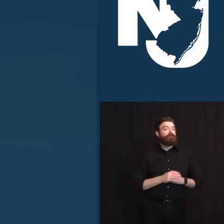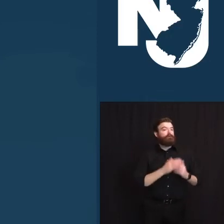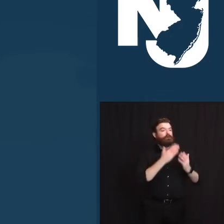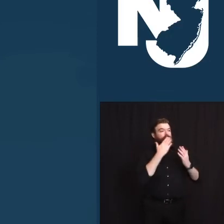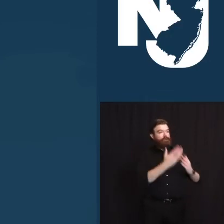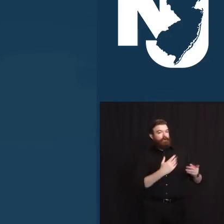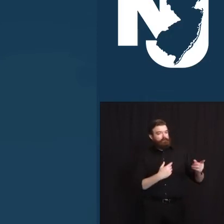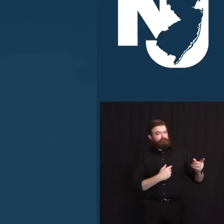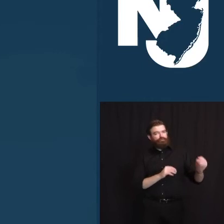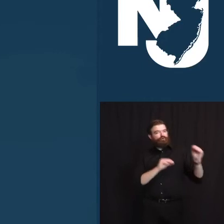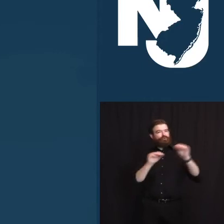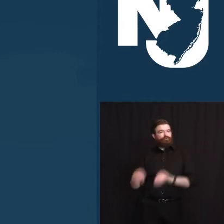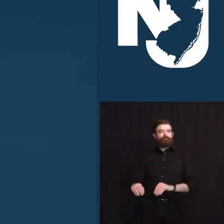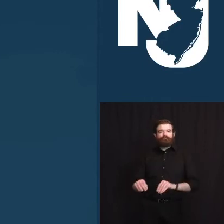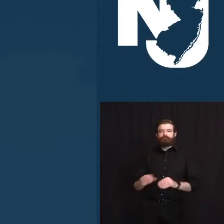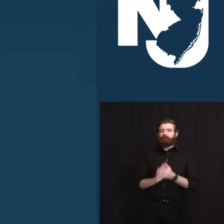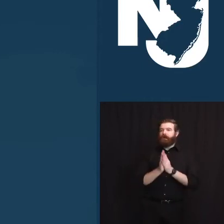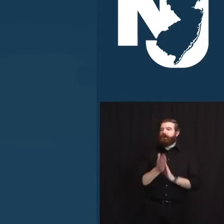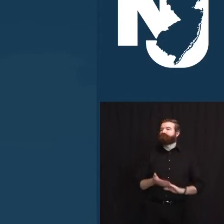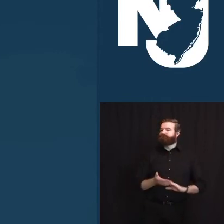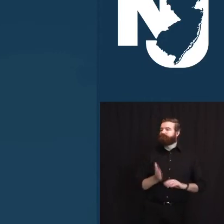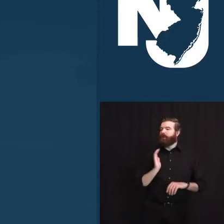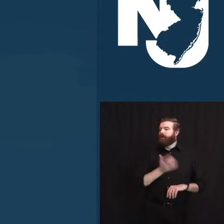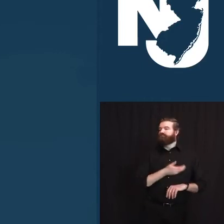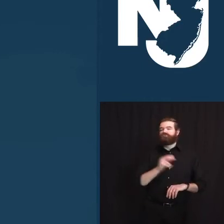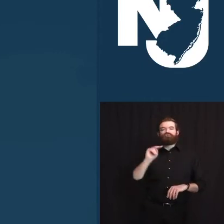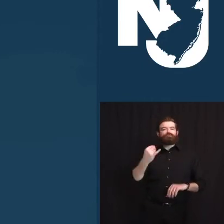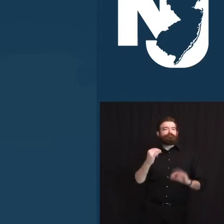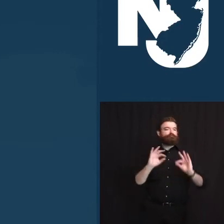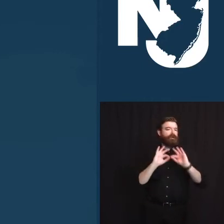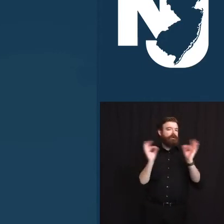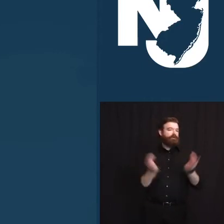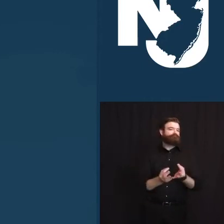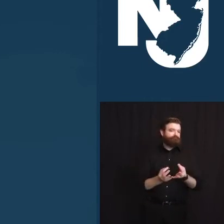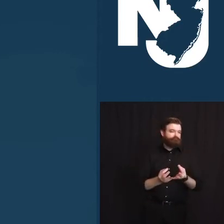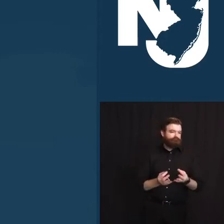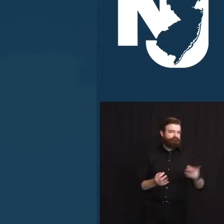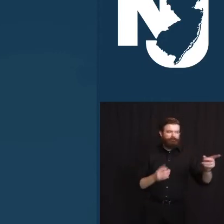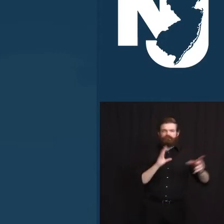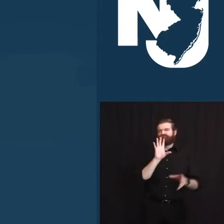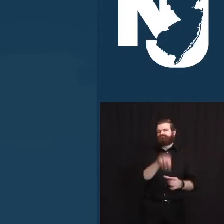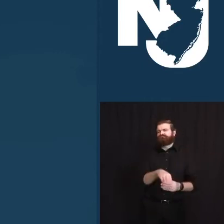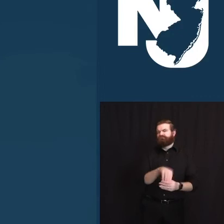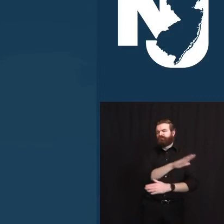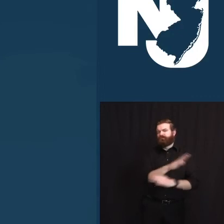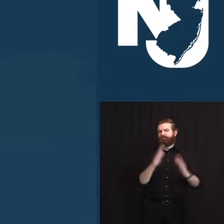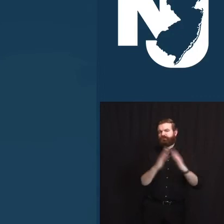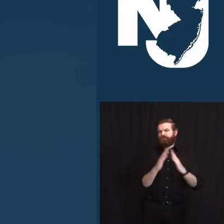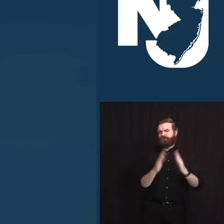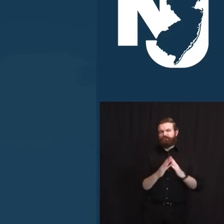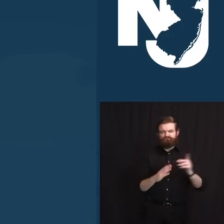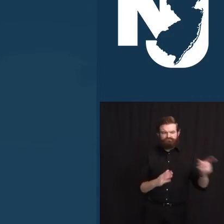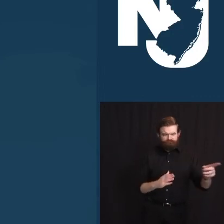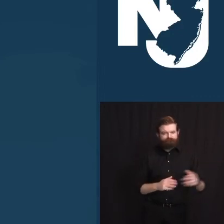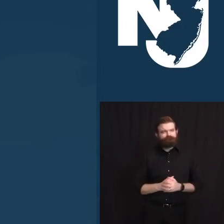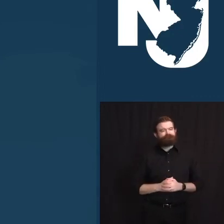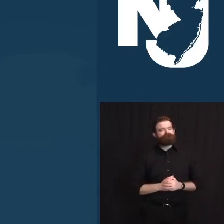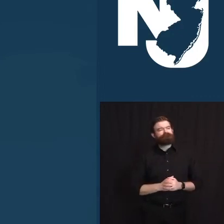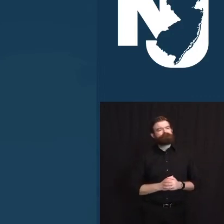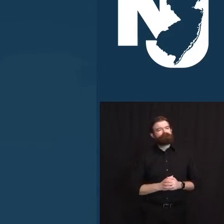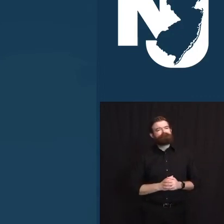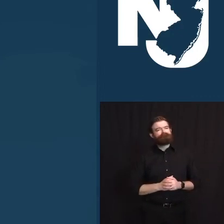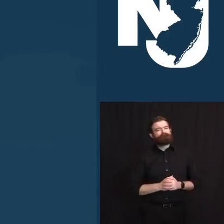his neighbors, and for being an active member of his community. And may God bless and watch over him. Auf Wiedersehen, Klaus. O.T. said something